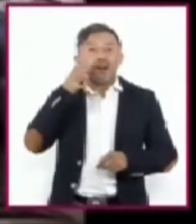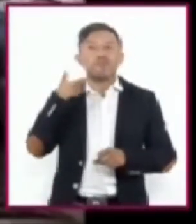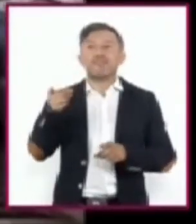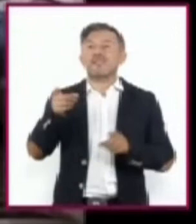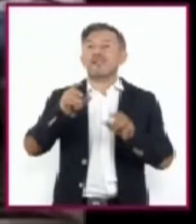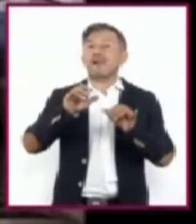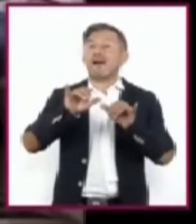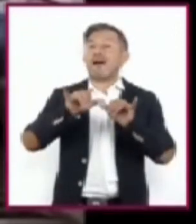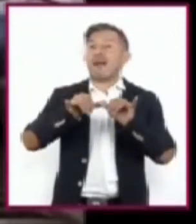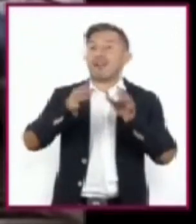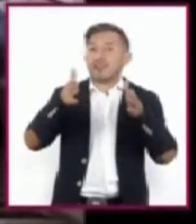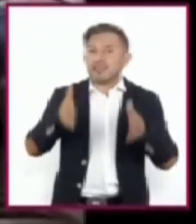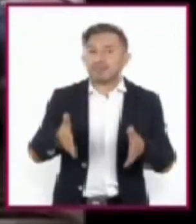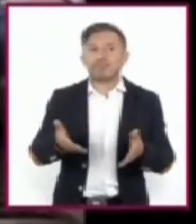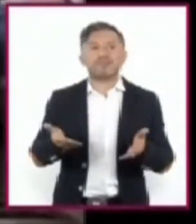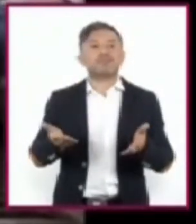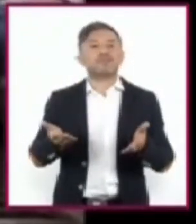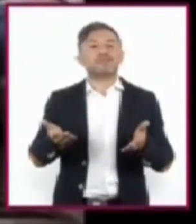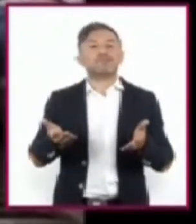astronomers,